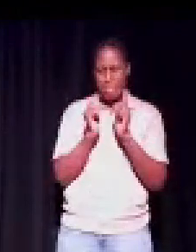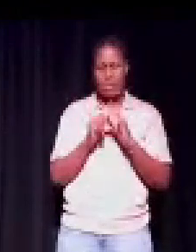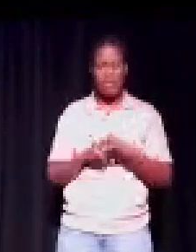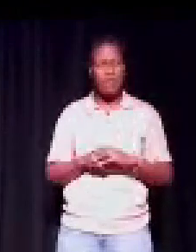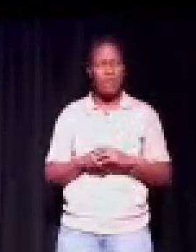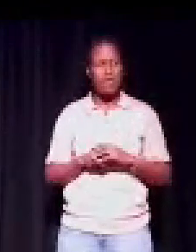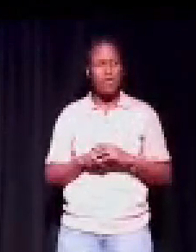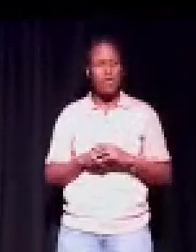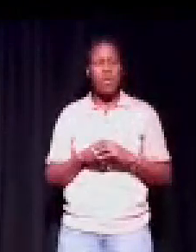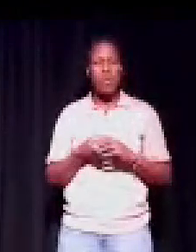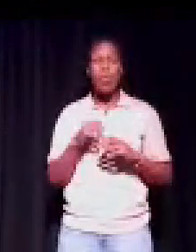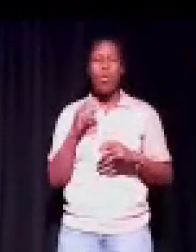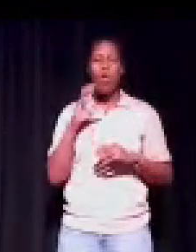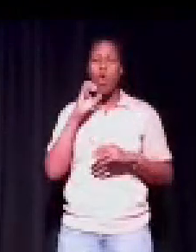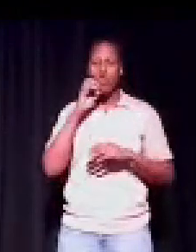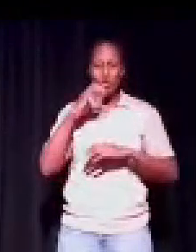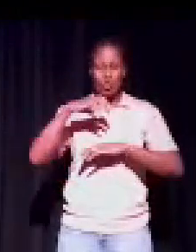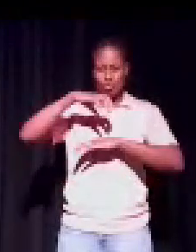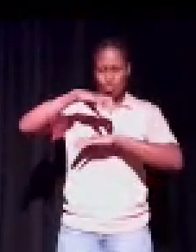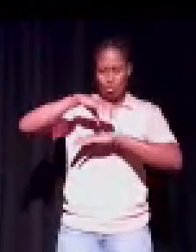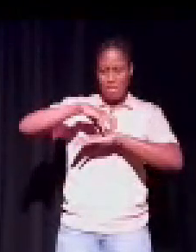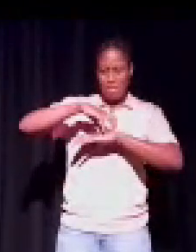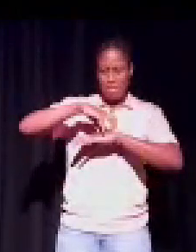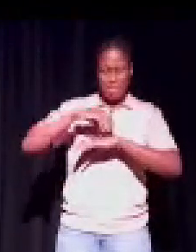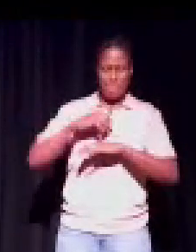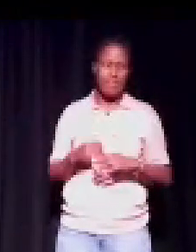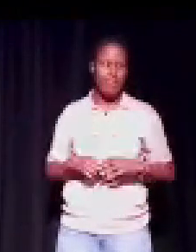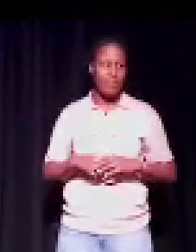with a bright orange top. And